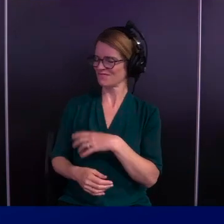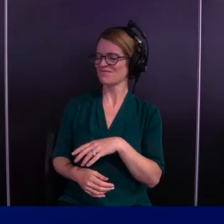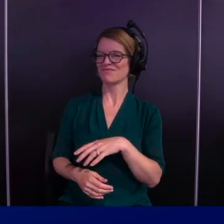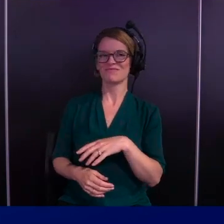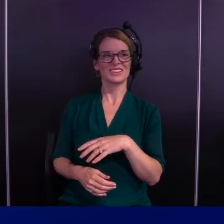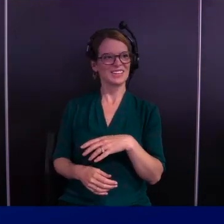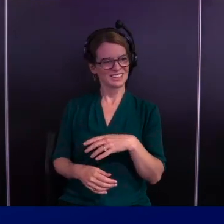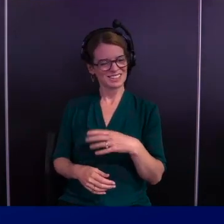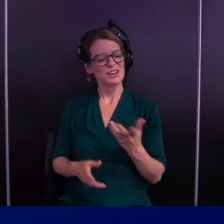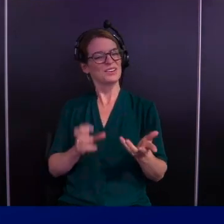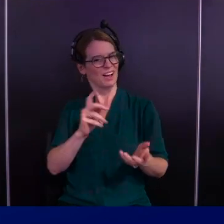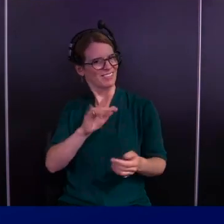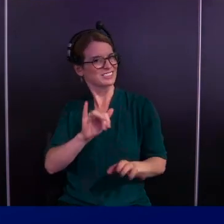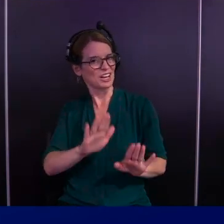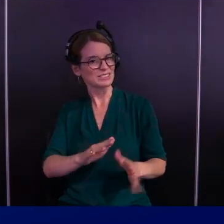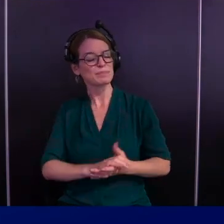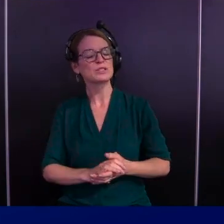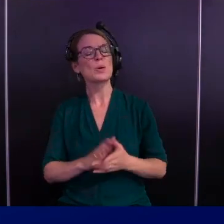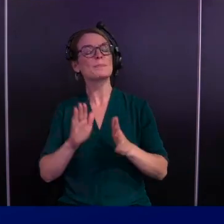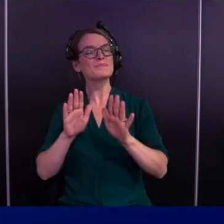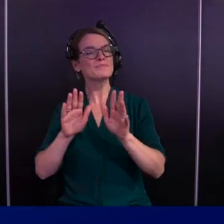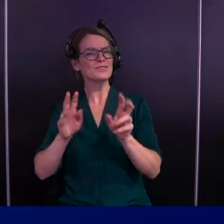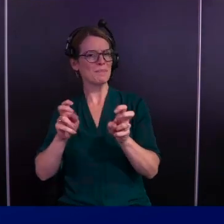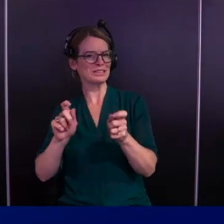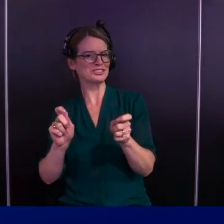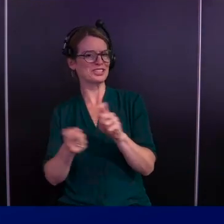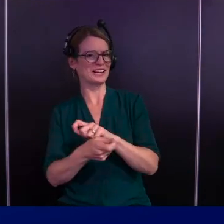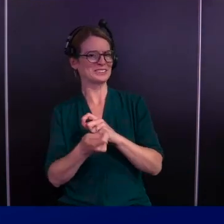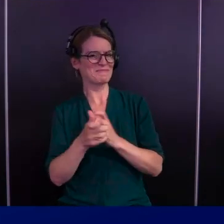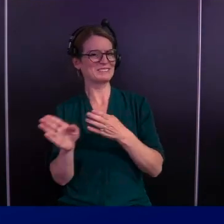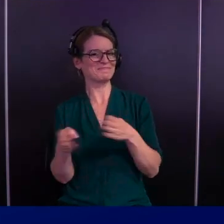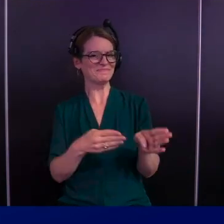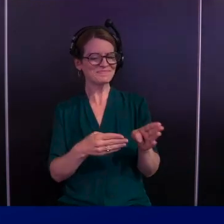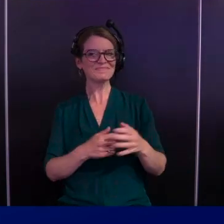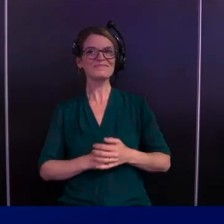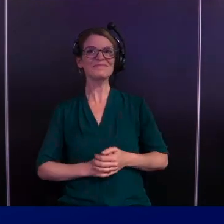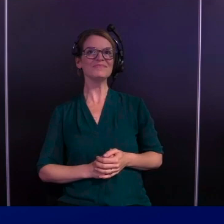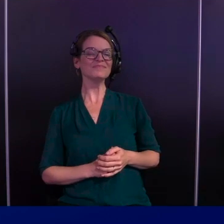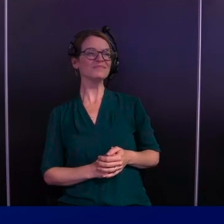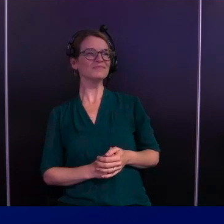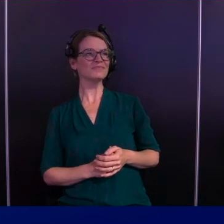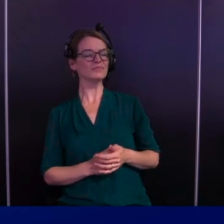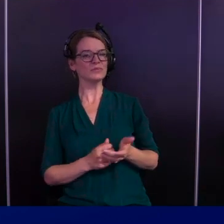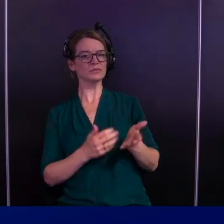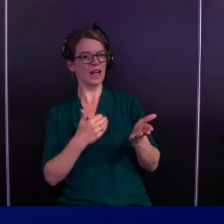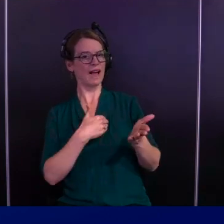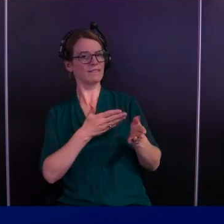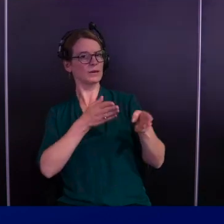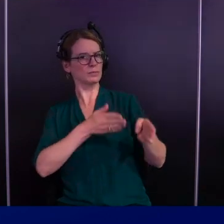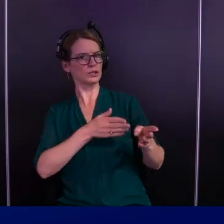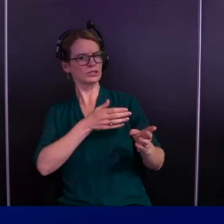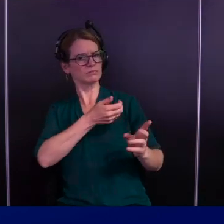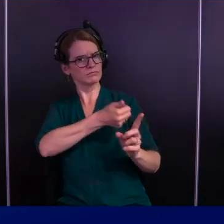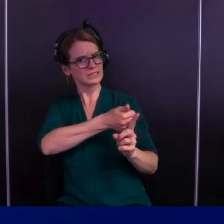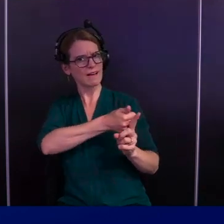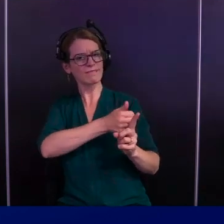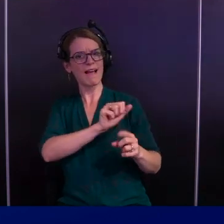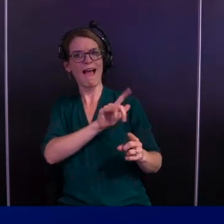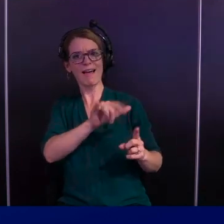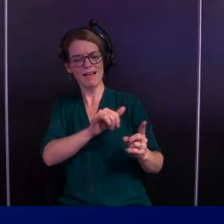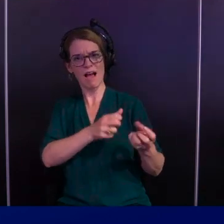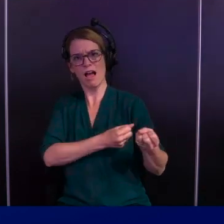Yeah. So a little bit of a pivot. Yeah. What are some ways that someone who is an ally can assure that they are supporting women? So